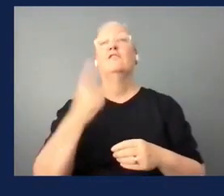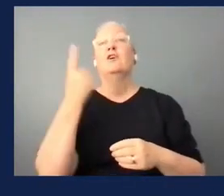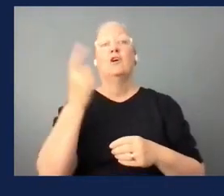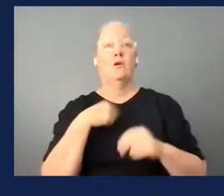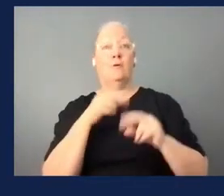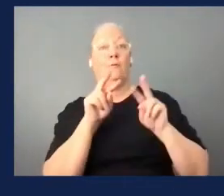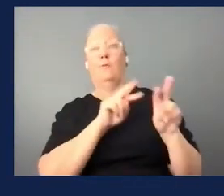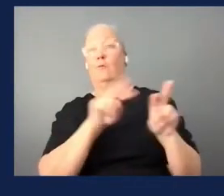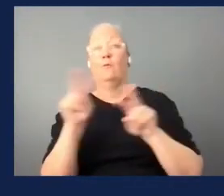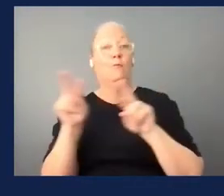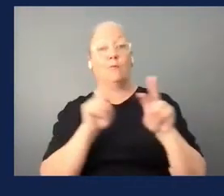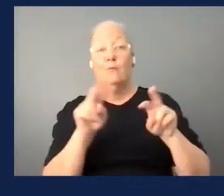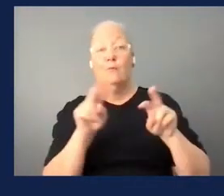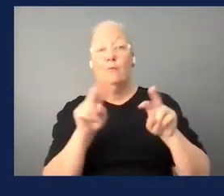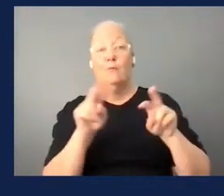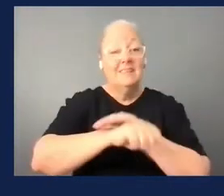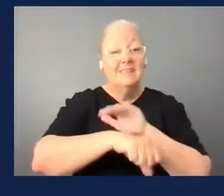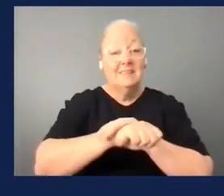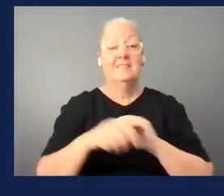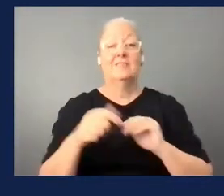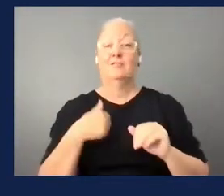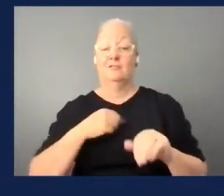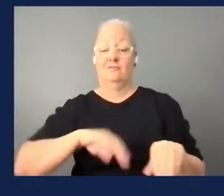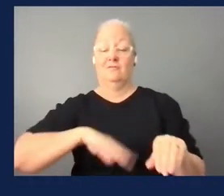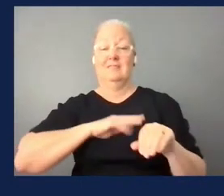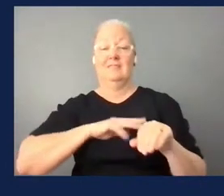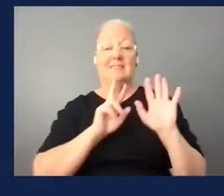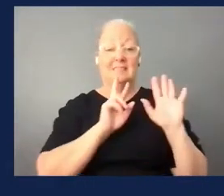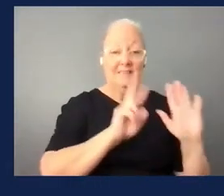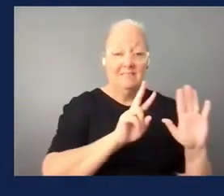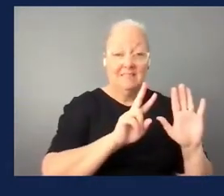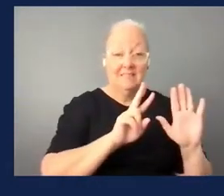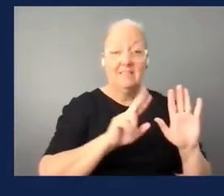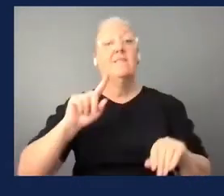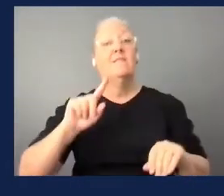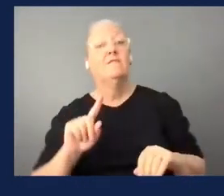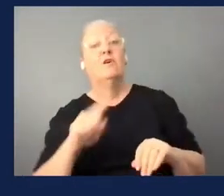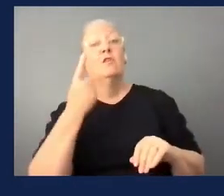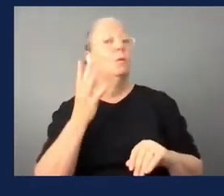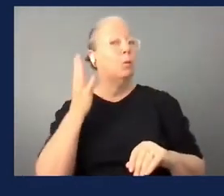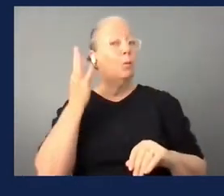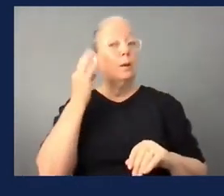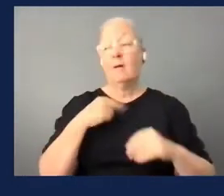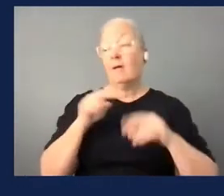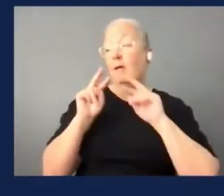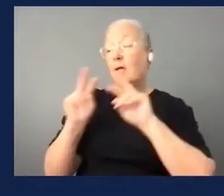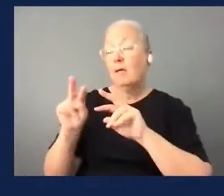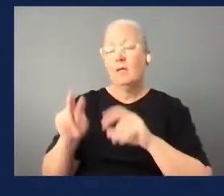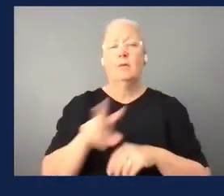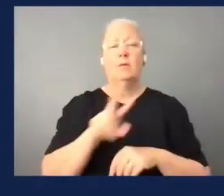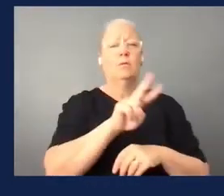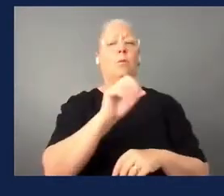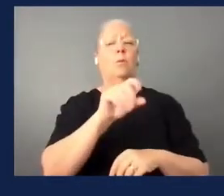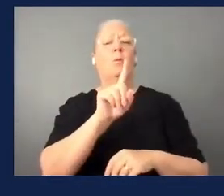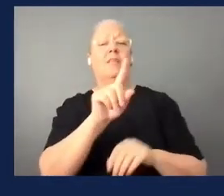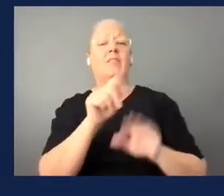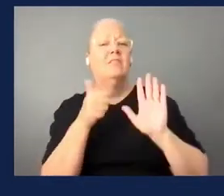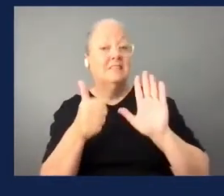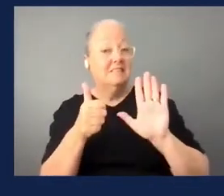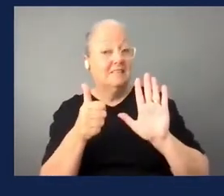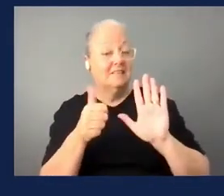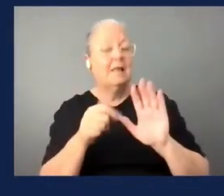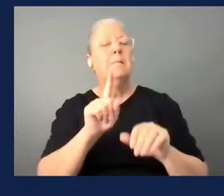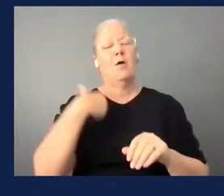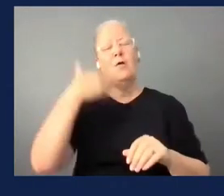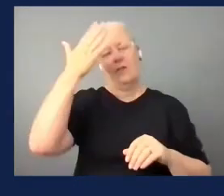The first women's game I attended was in 2016, and there is many more to come. The picture you see there was taken at the